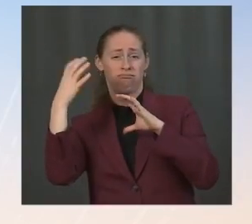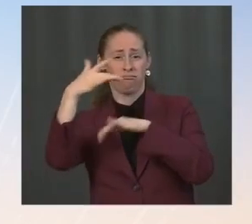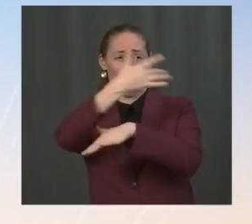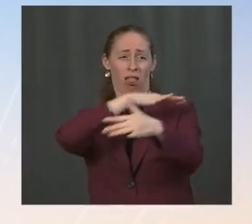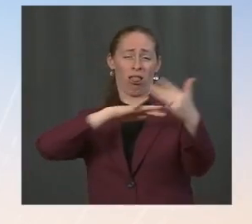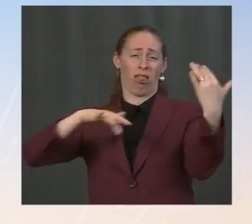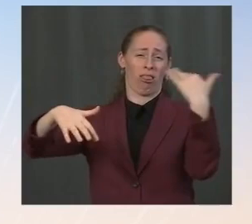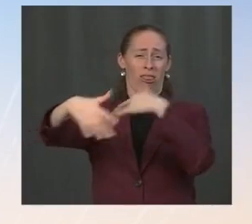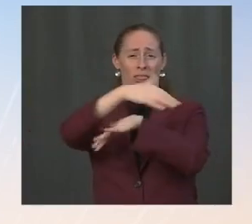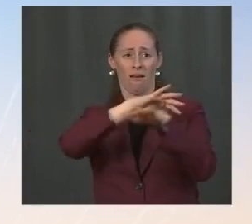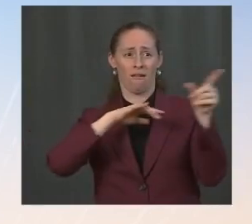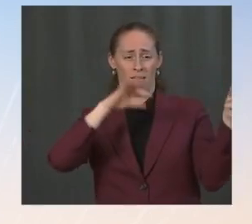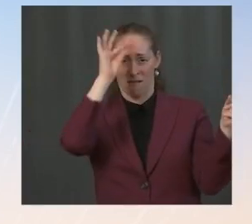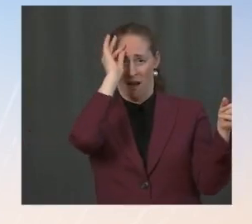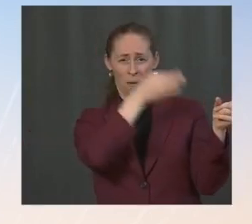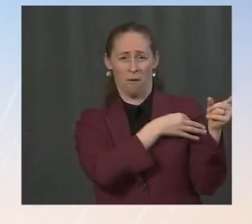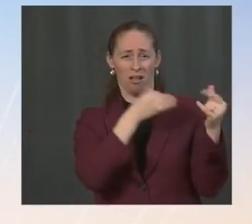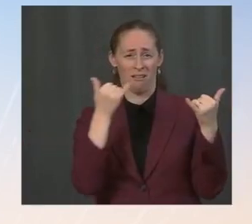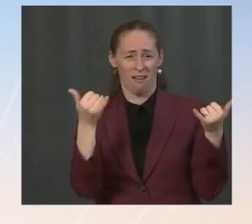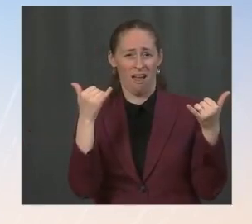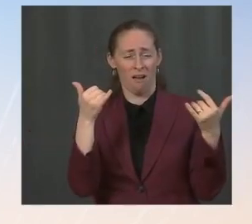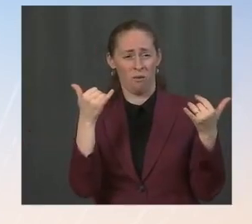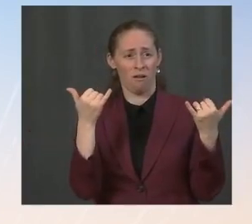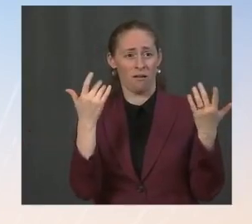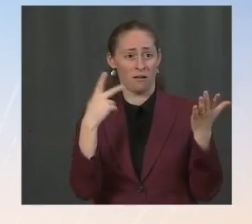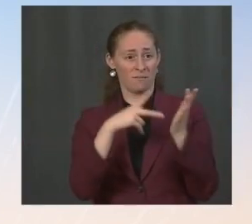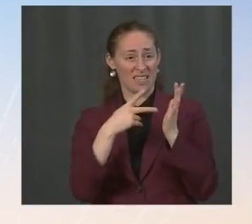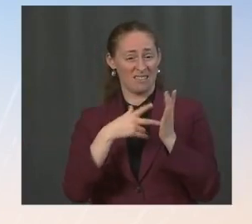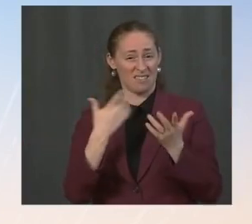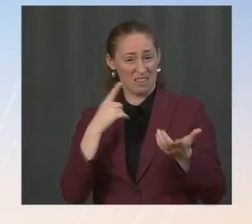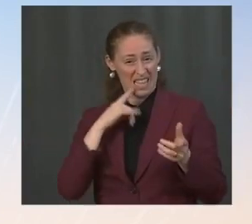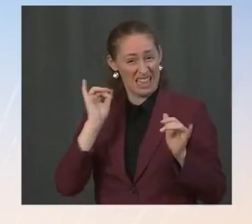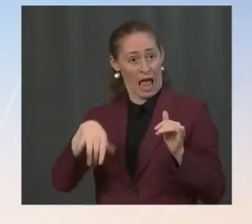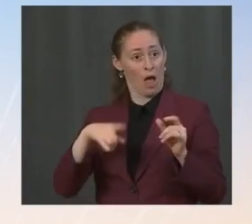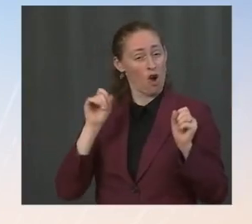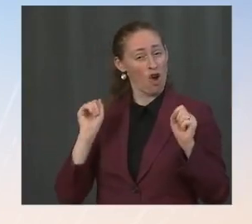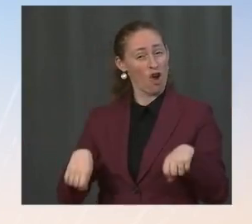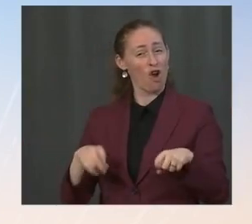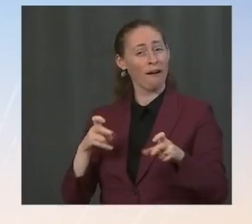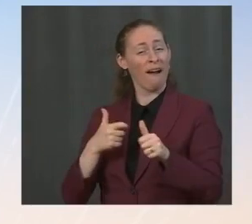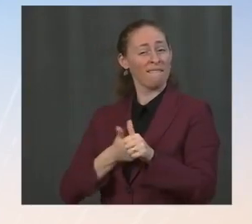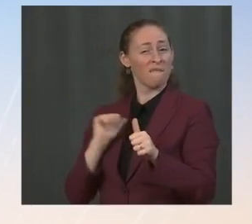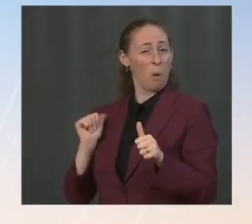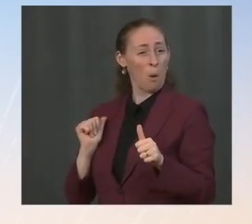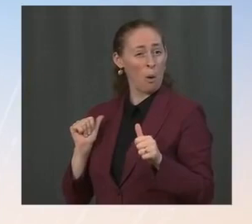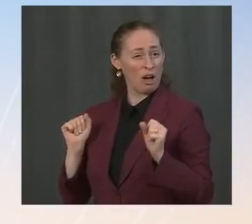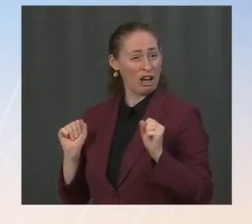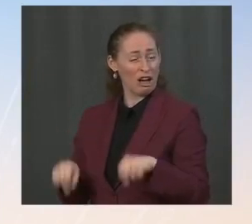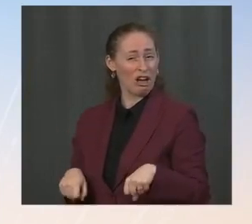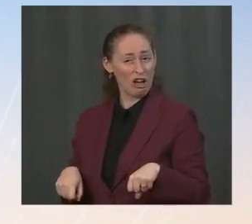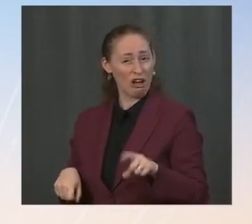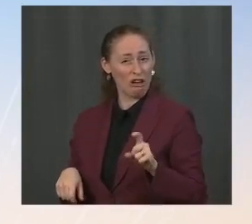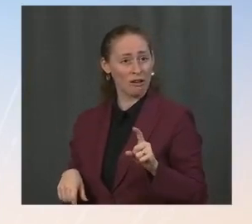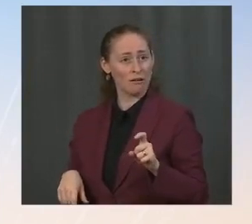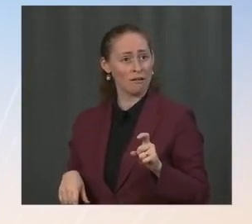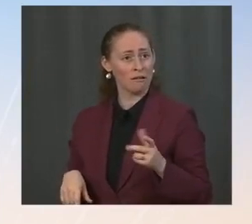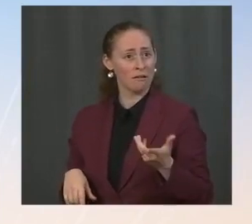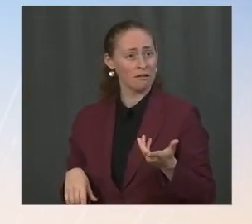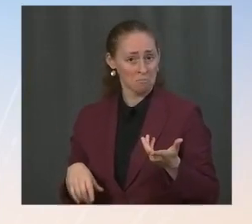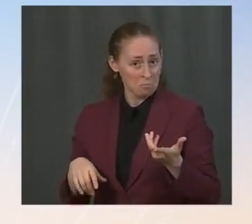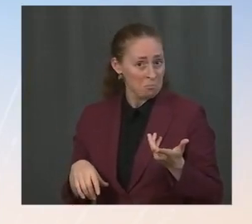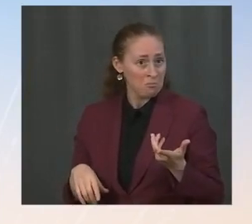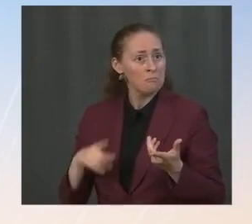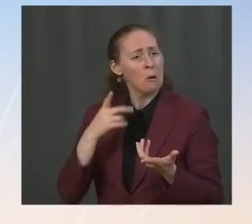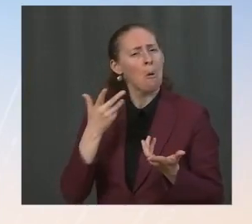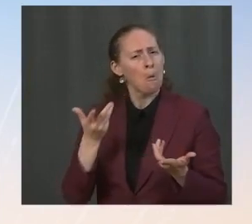all unavoidable, even at this point? You mean from about 11 days ago? Yes. Well, I would say, and I've